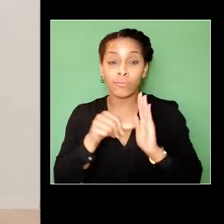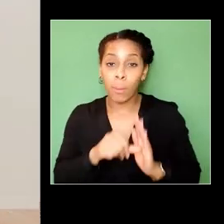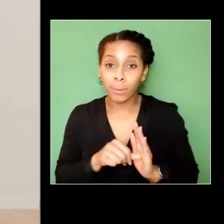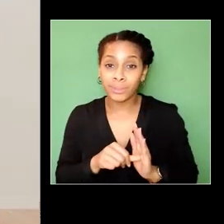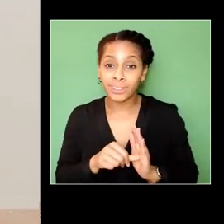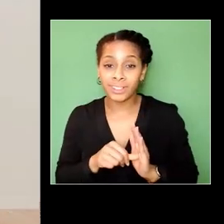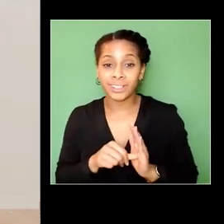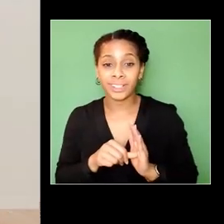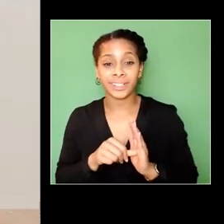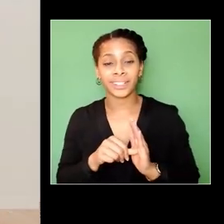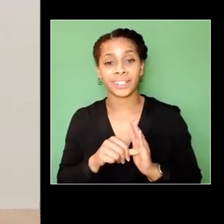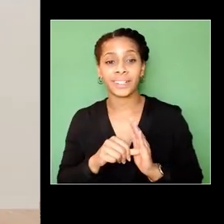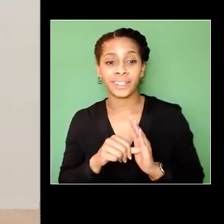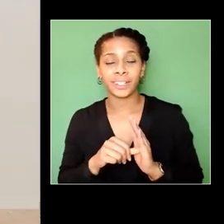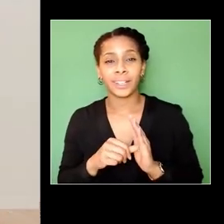trying to